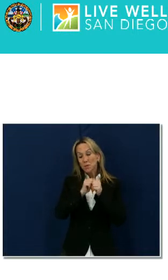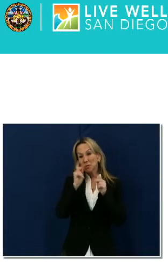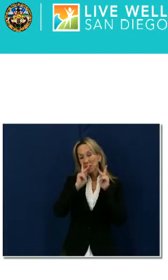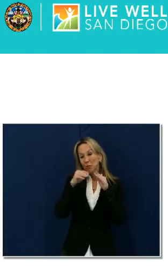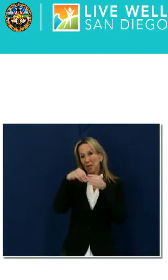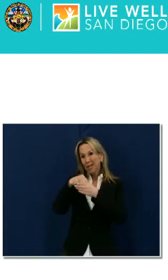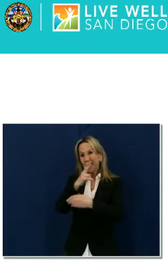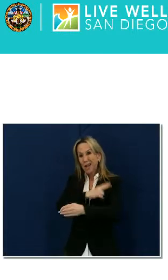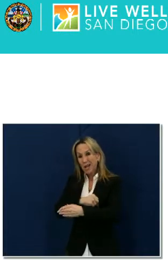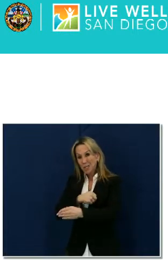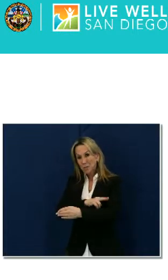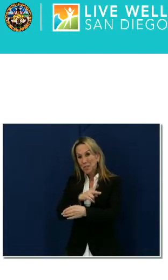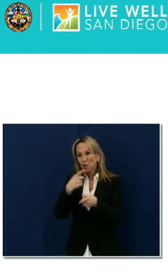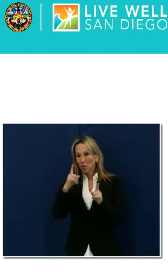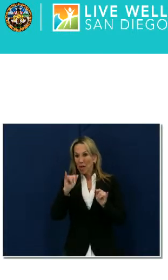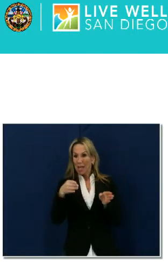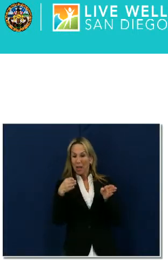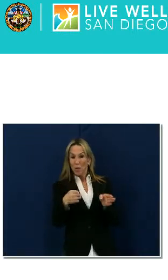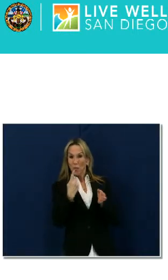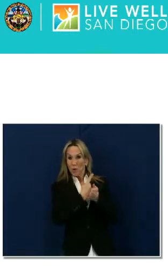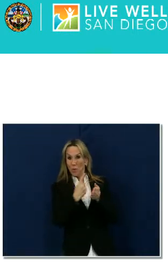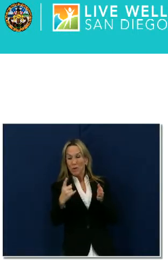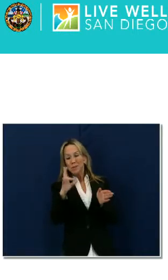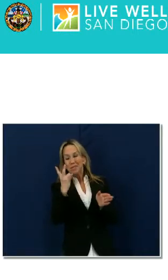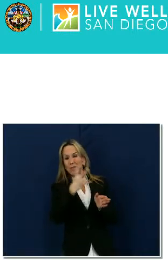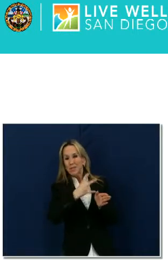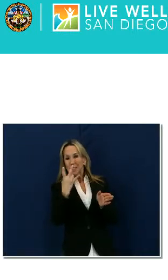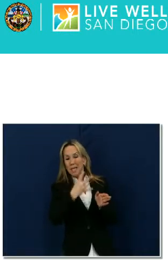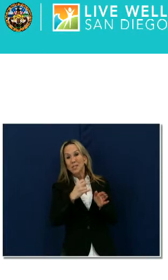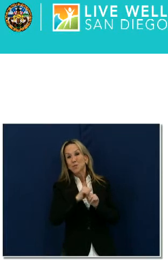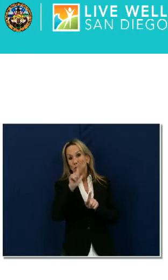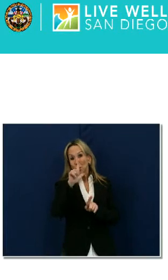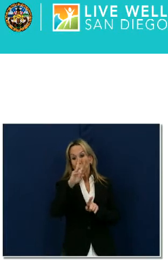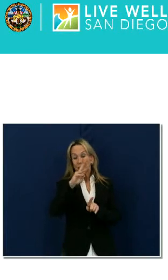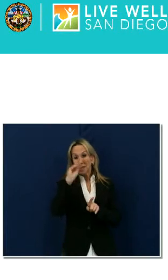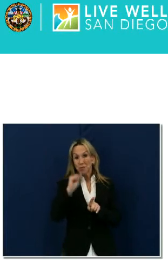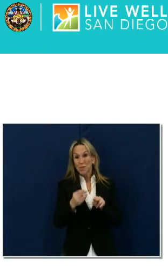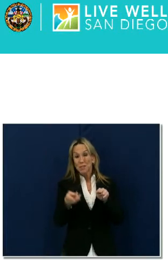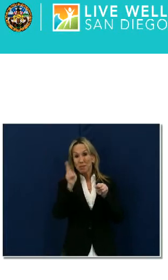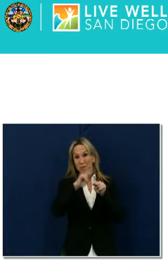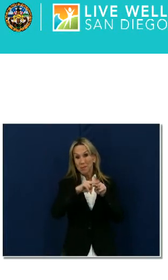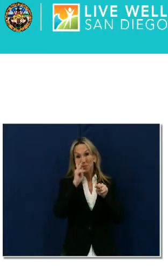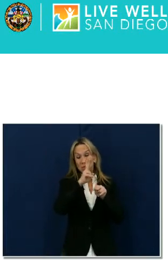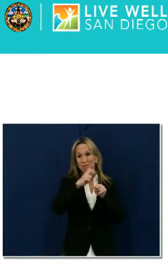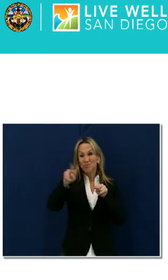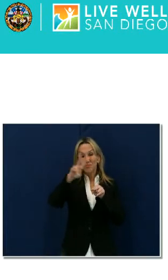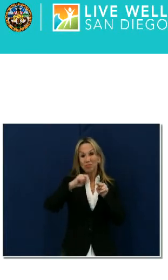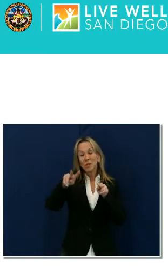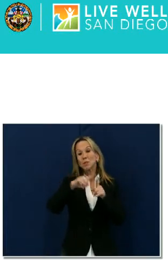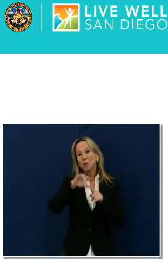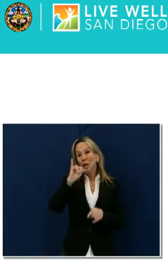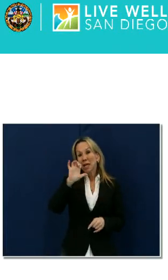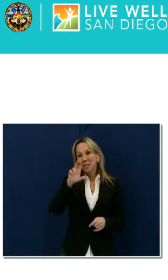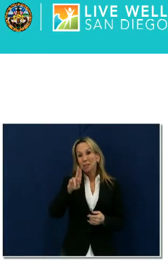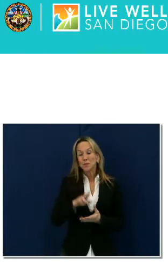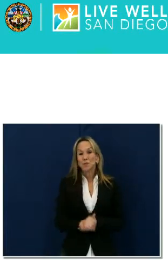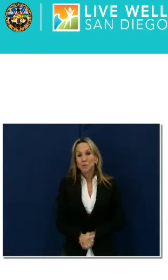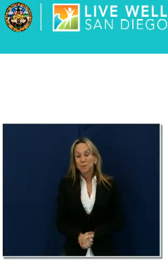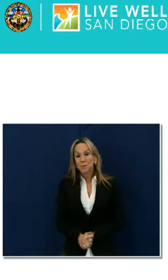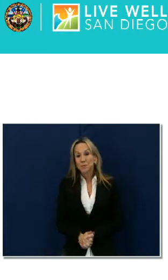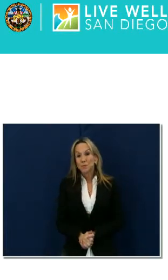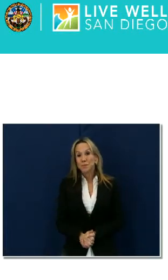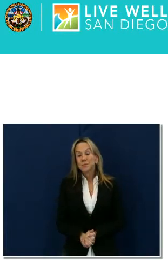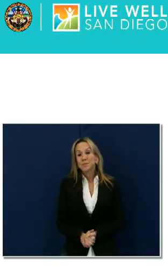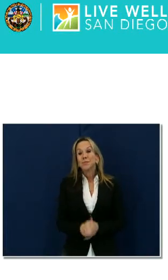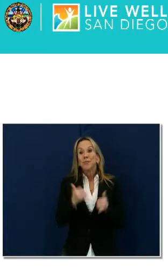for this 7-day period, with a 26% increase in ICU admissions for the same period. Now